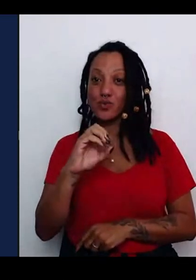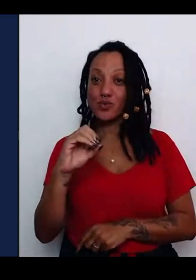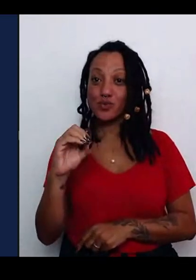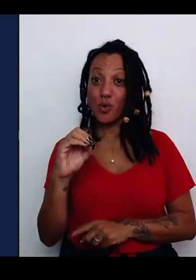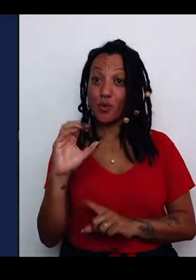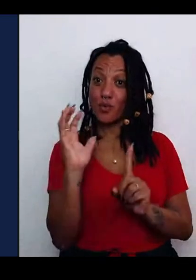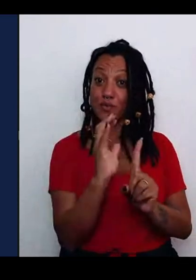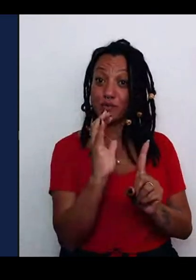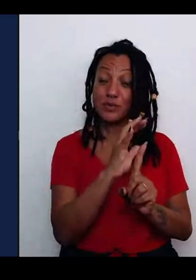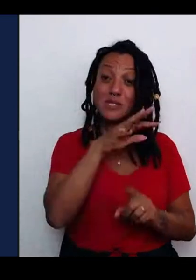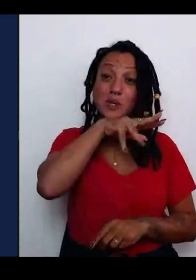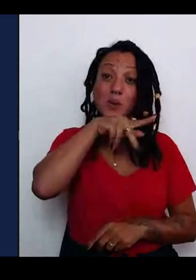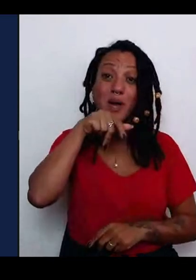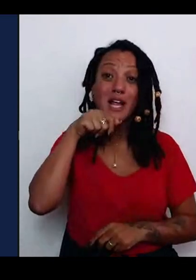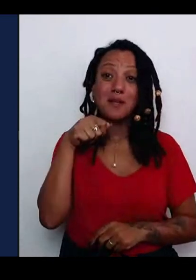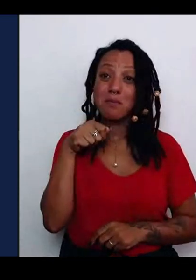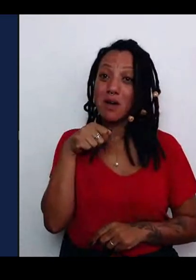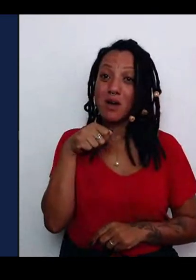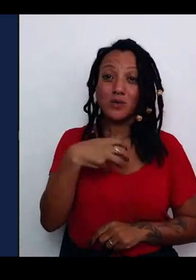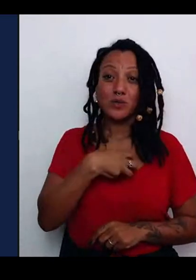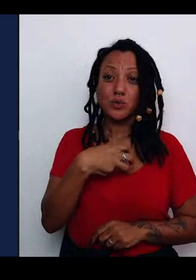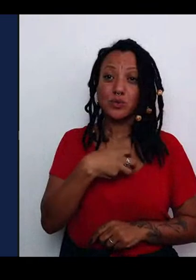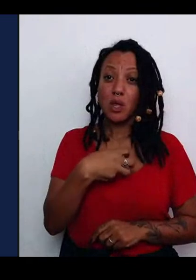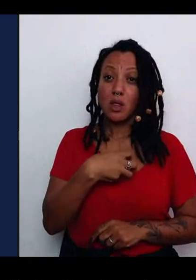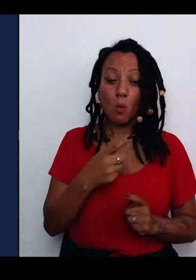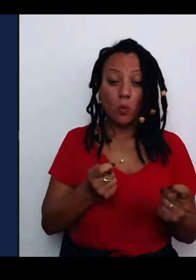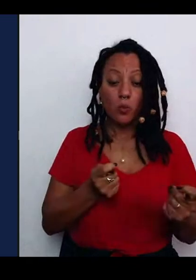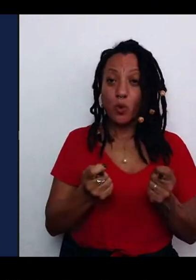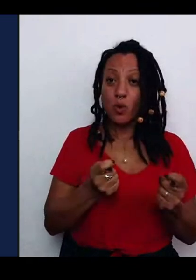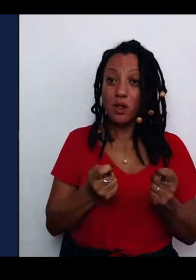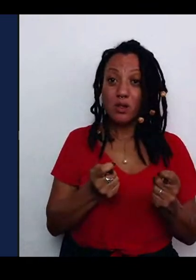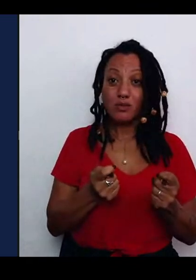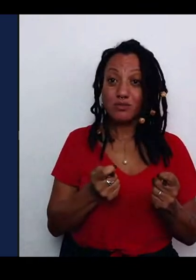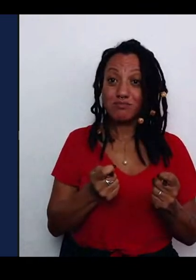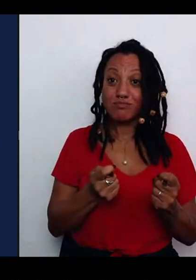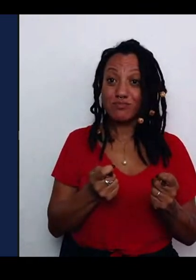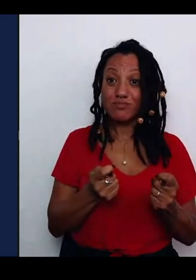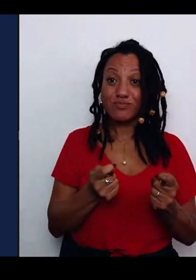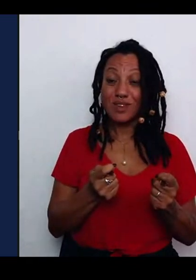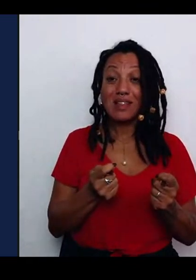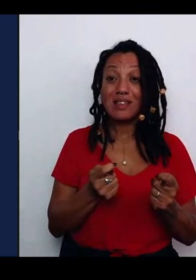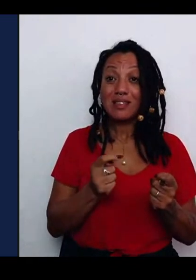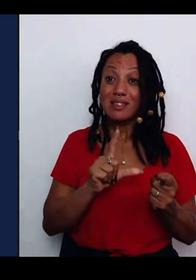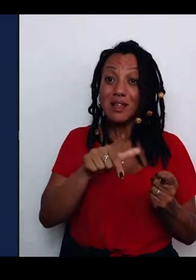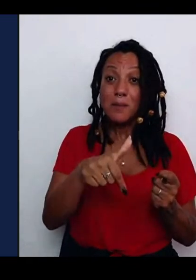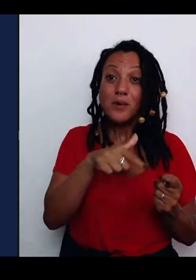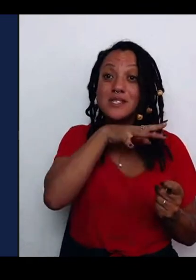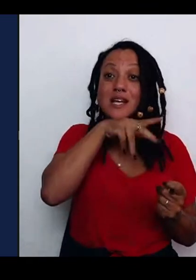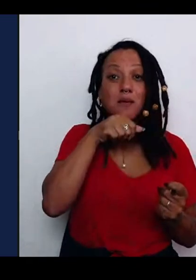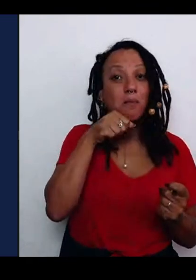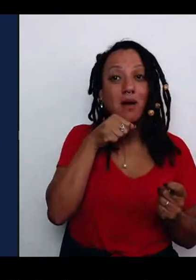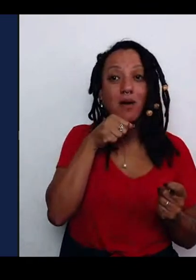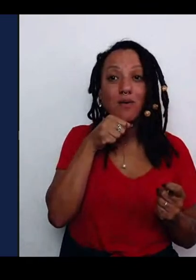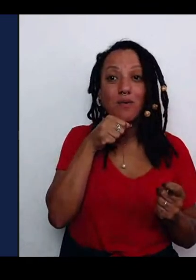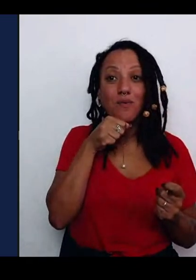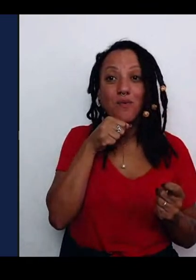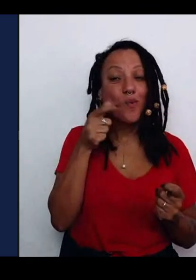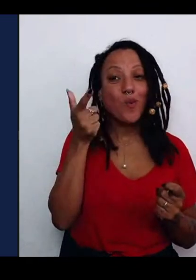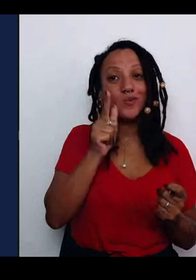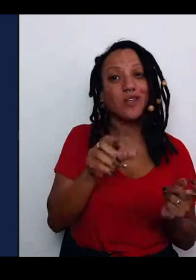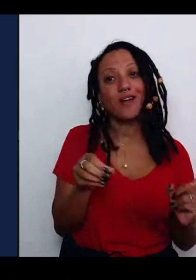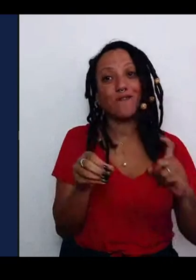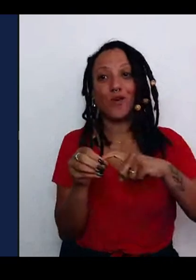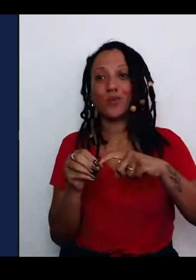habitats which what the zoos are also showing is the unexistence and the impossibility to return